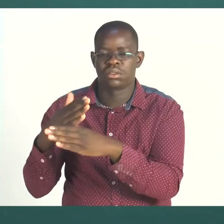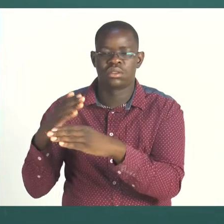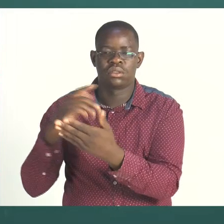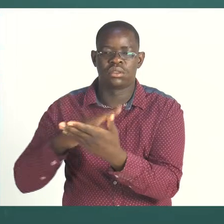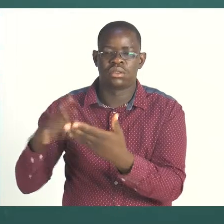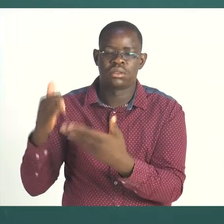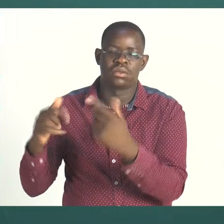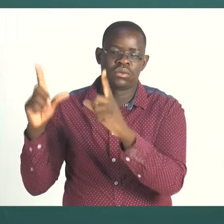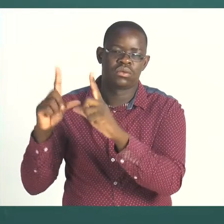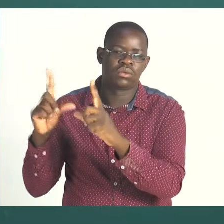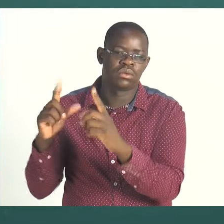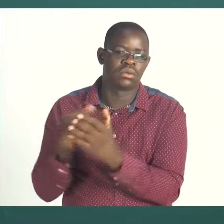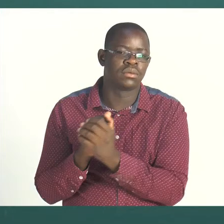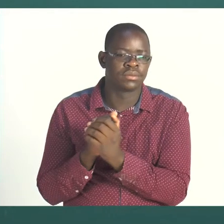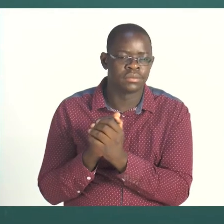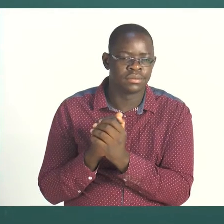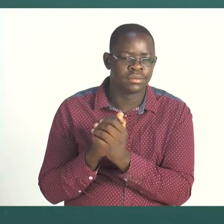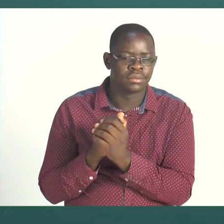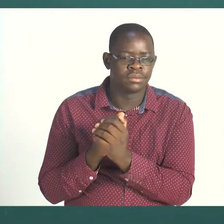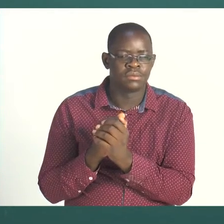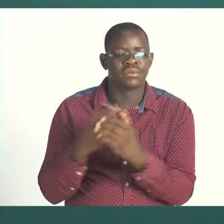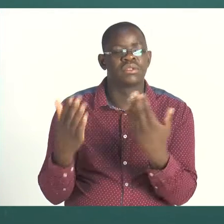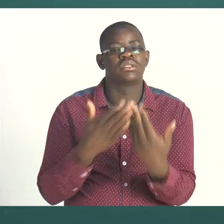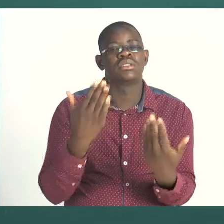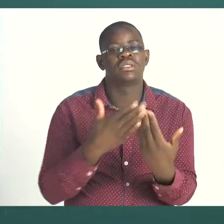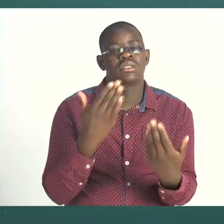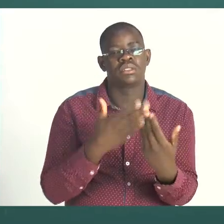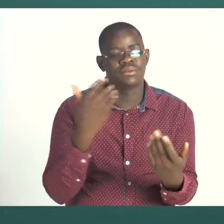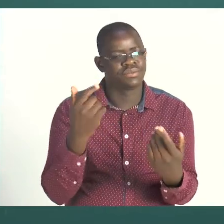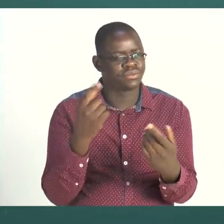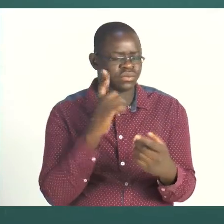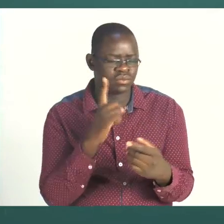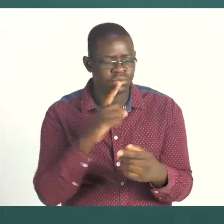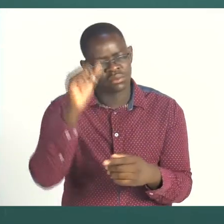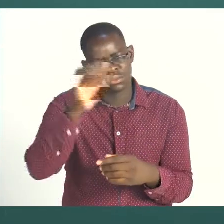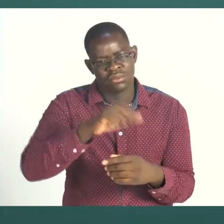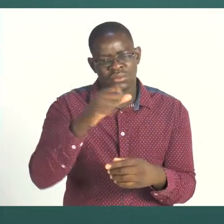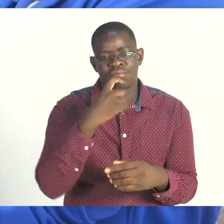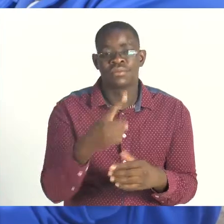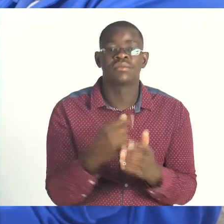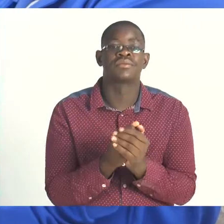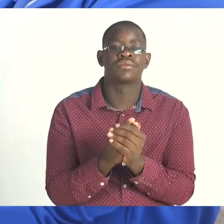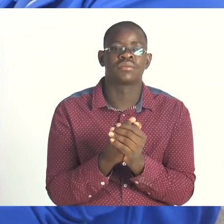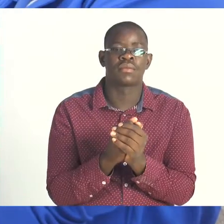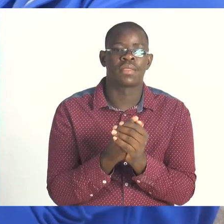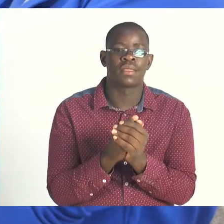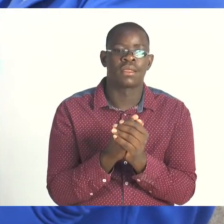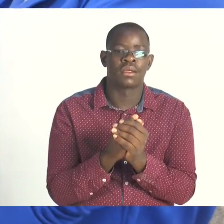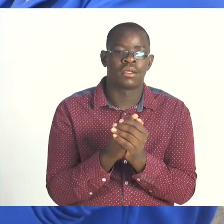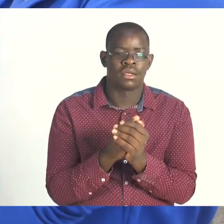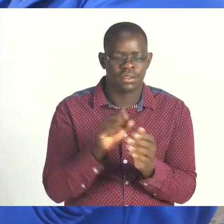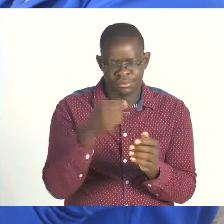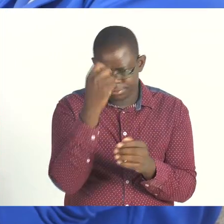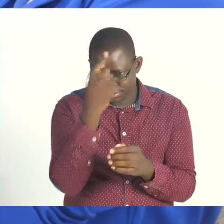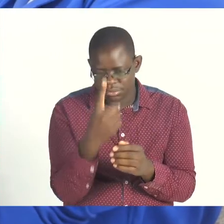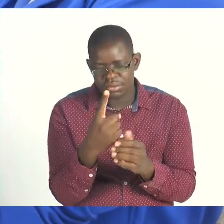in Vindu. Well, I see. So it's easy for you to manage? Yes, that's what I'm saying. Well, I